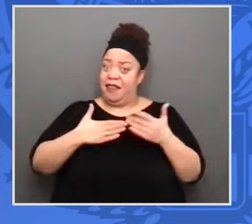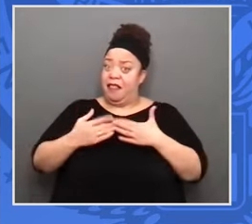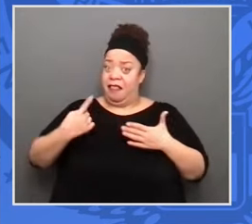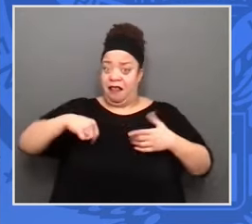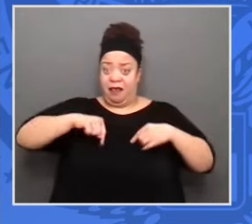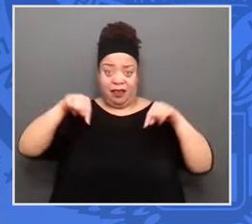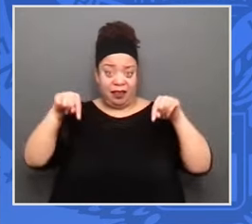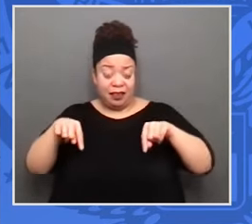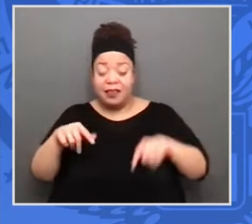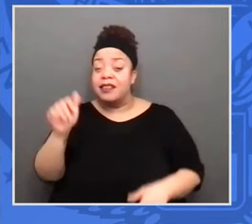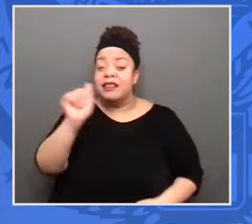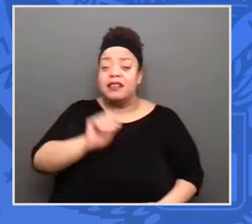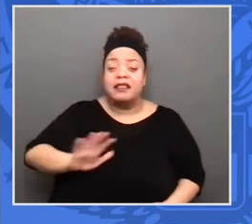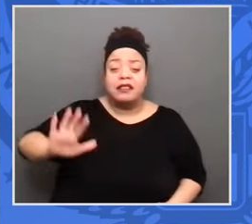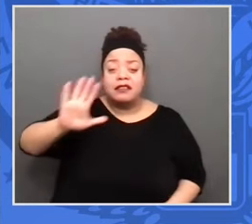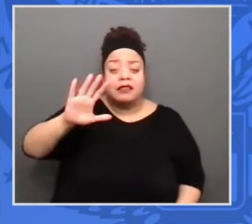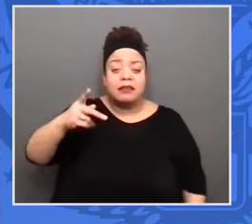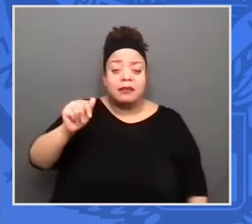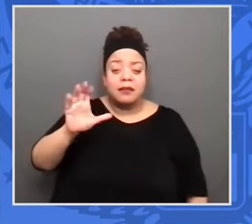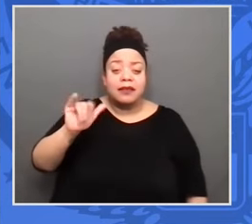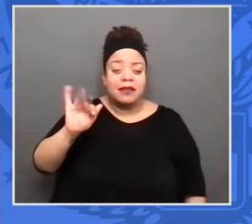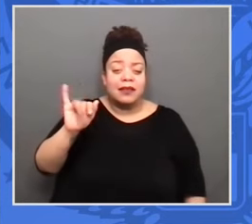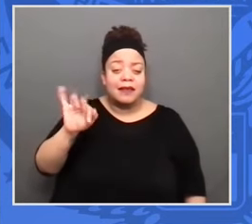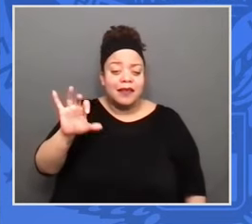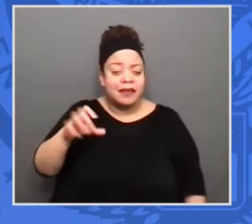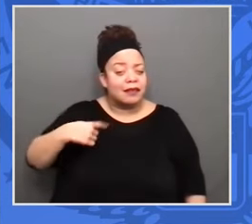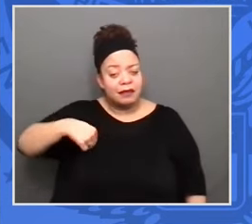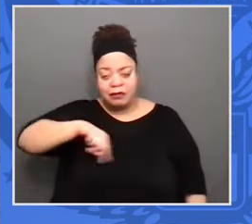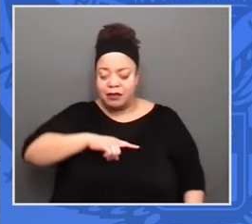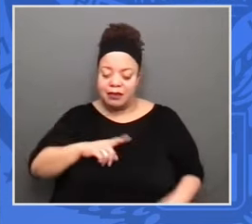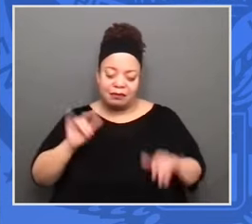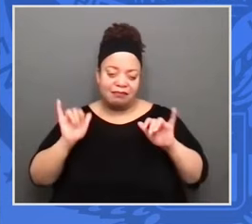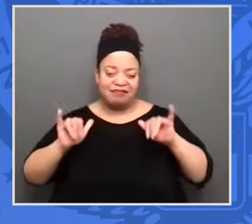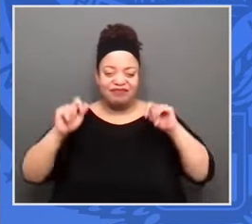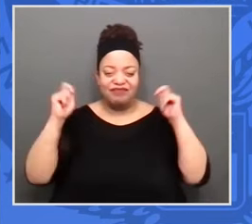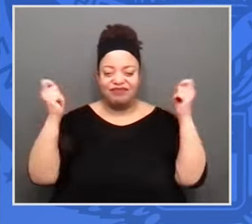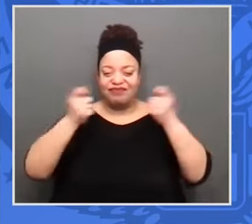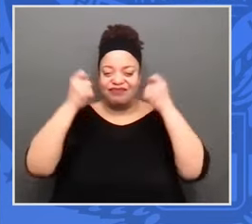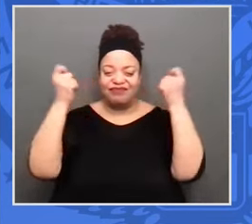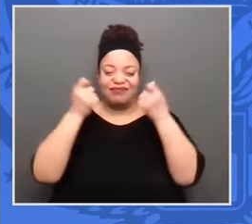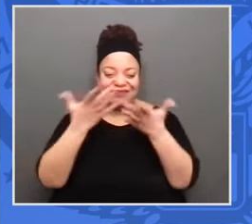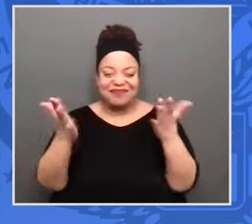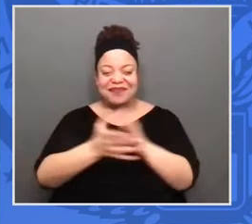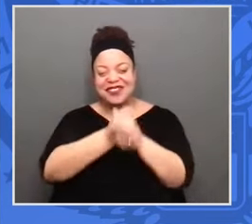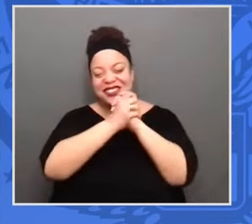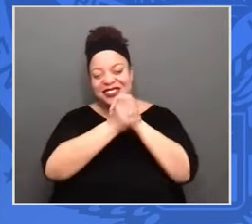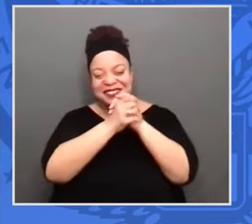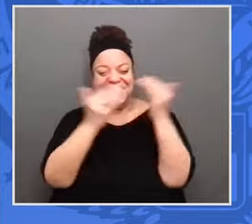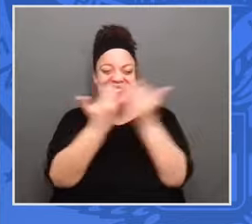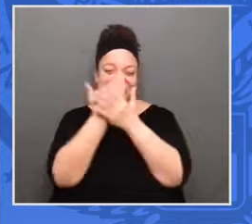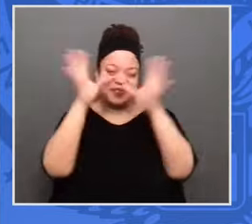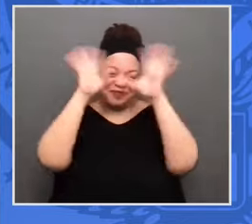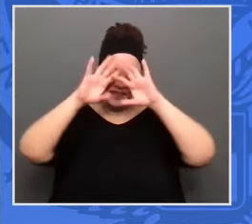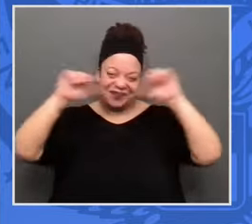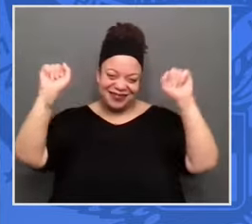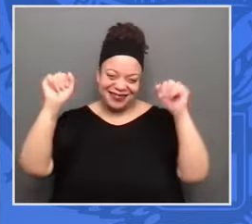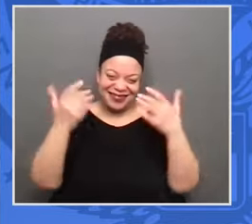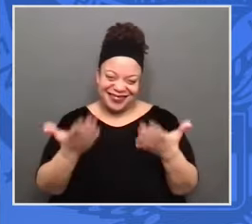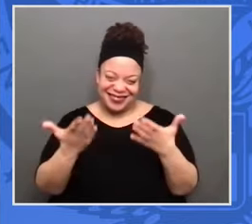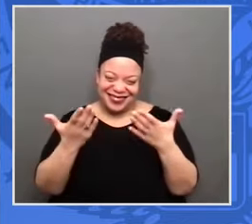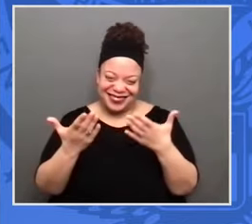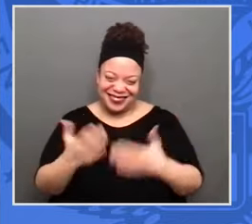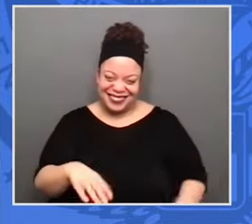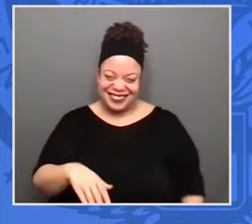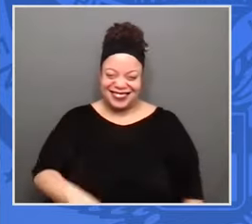you. Congratulations to our new Commander-in-Chief, Semper Fidelis. Hoorah! Coming up, more fantastic